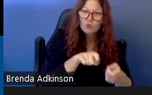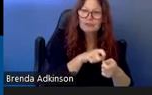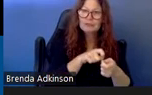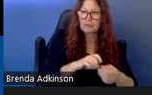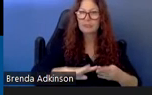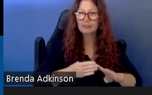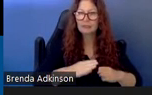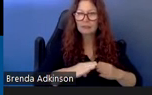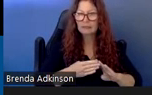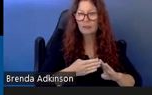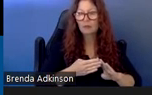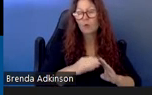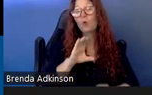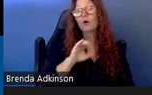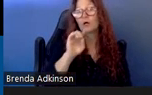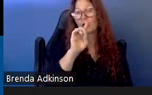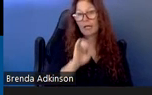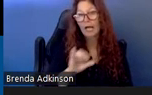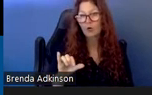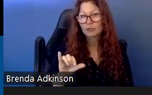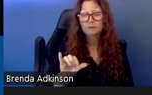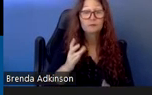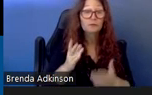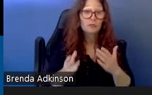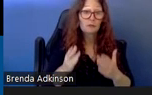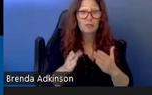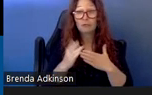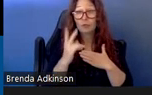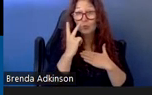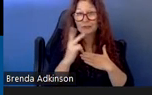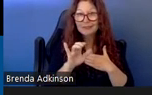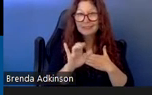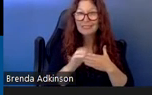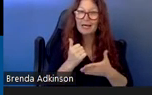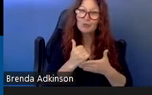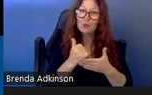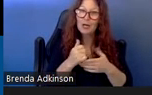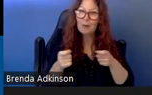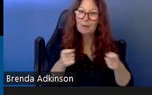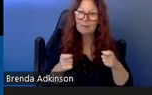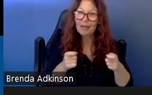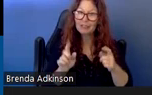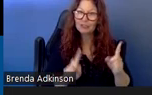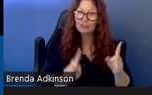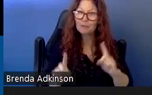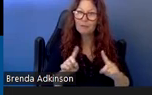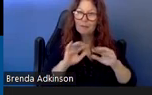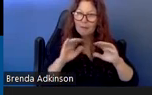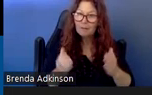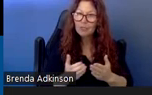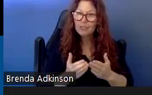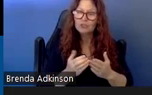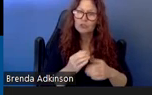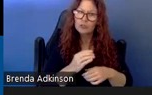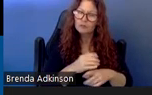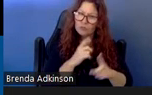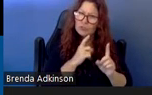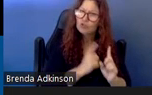something you may be seeing to help manage the population and target